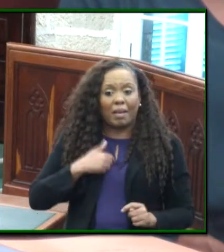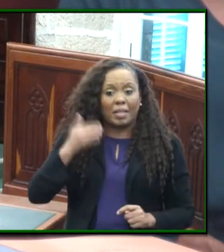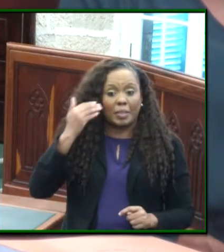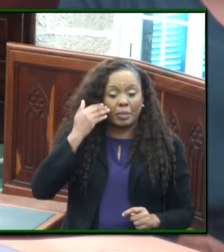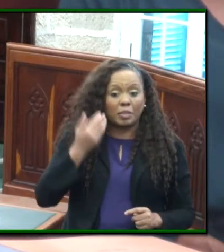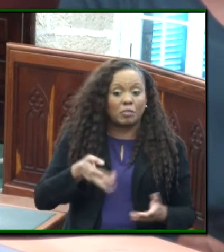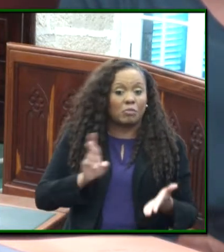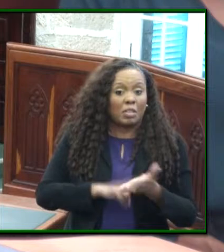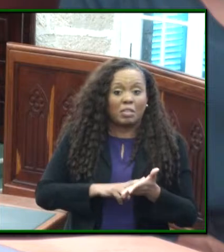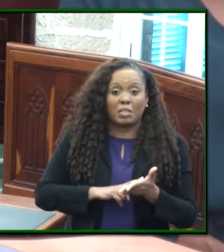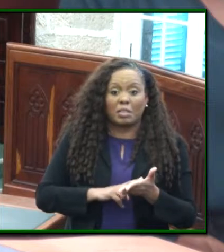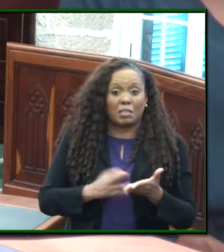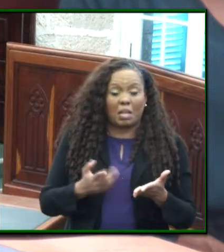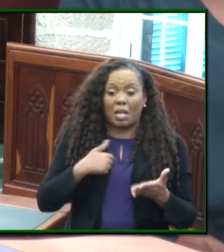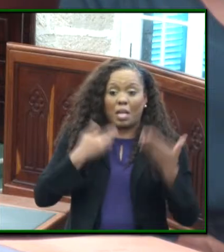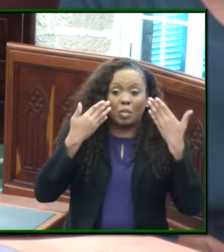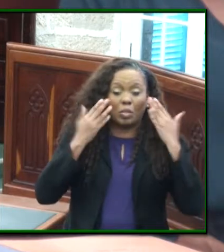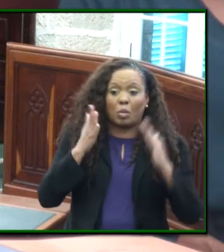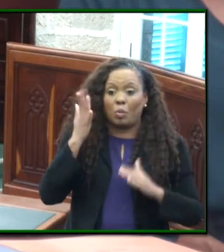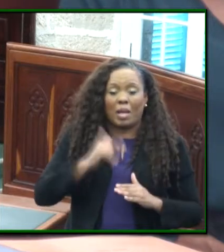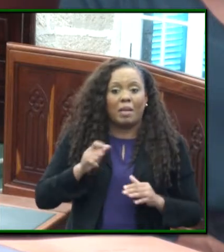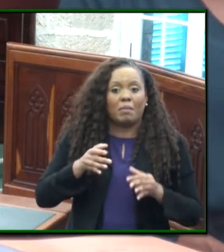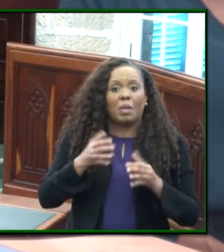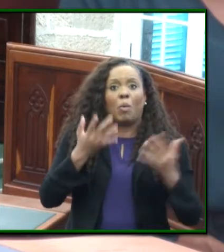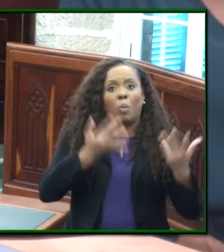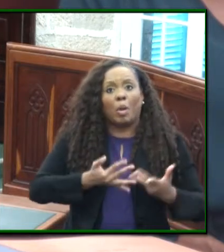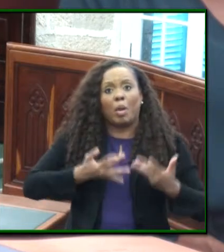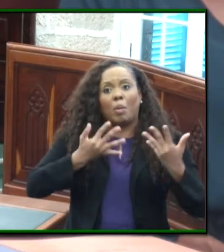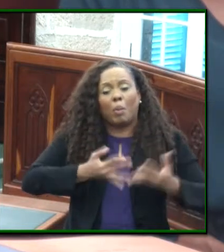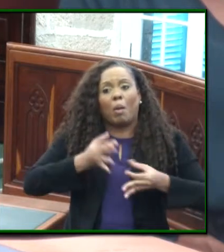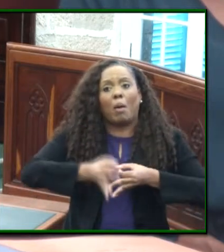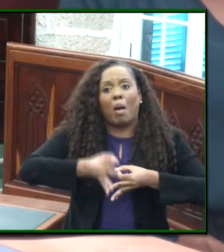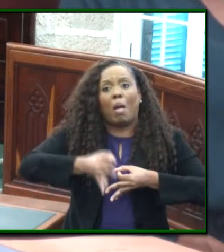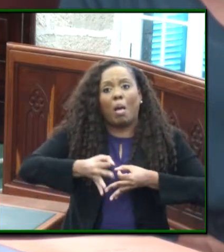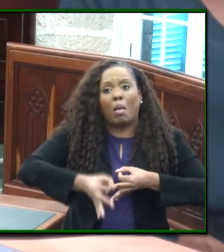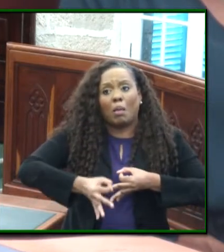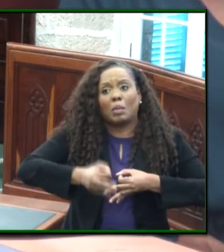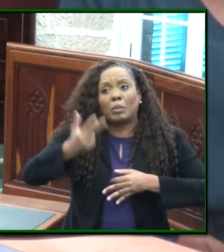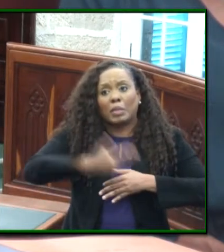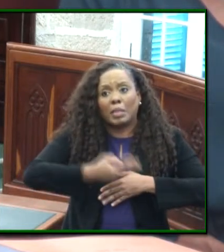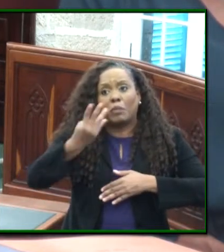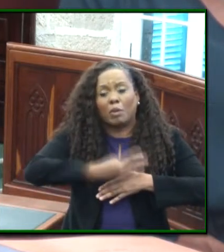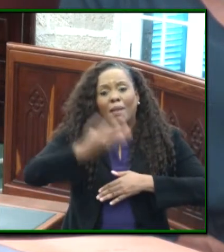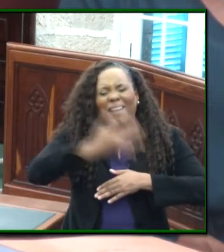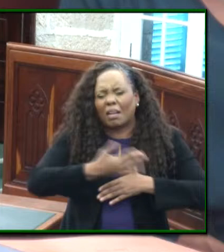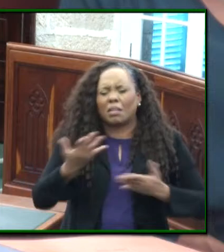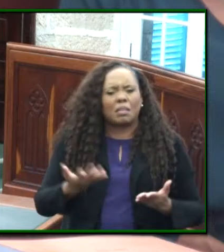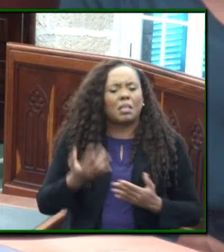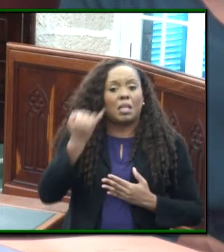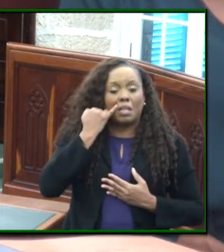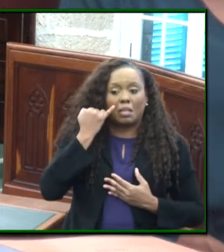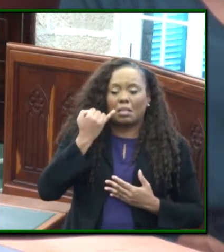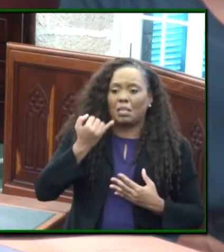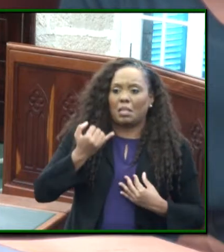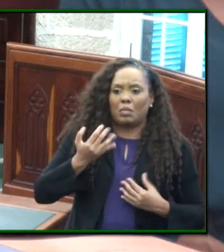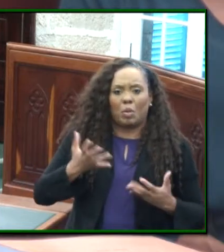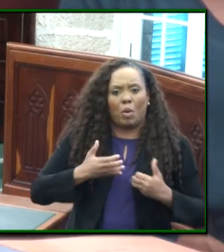in Trinidad, so I don't see why it can't happen here. So my other concern is that if we are moving, the Prime Minister